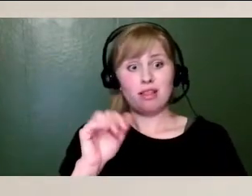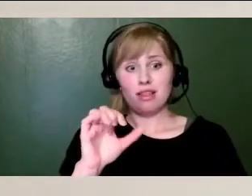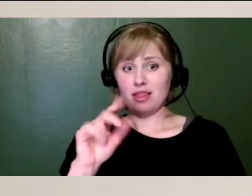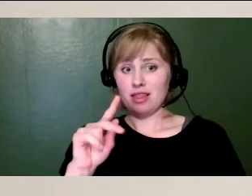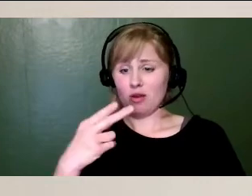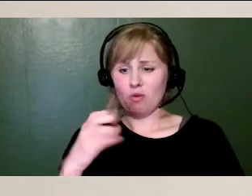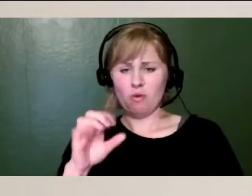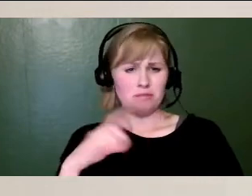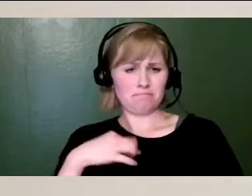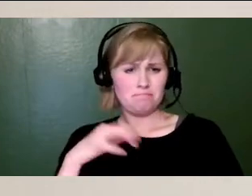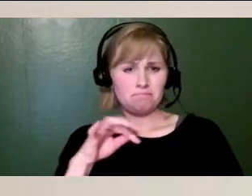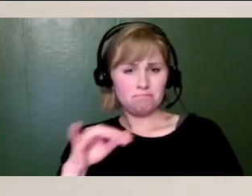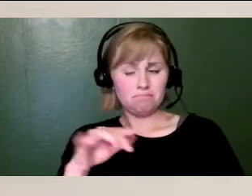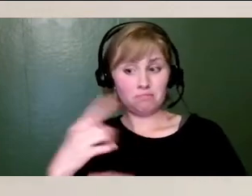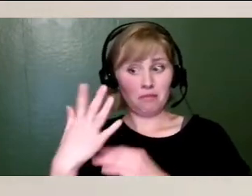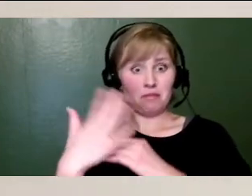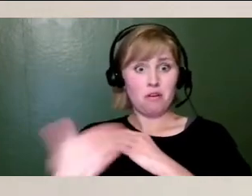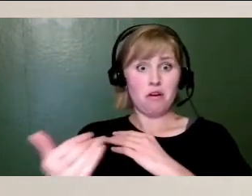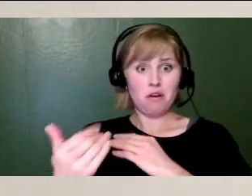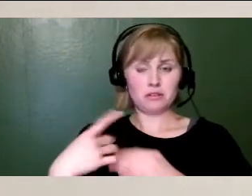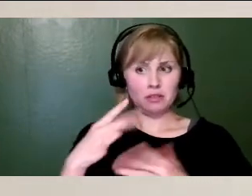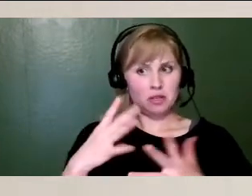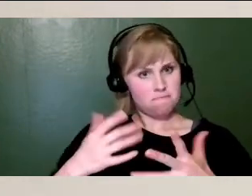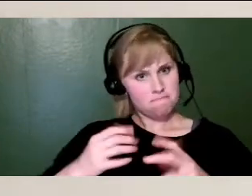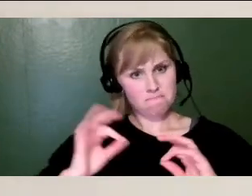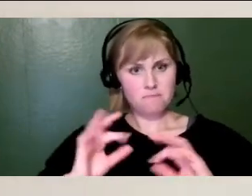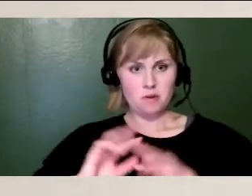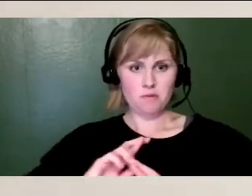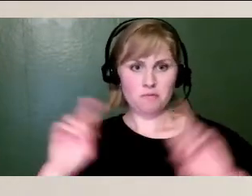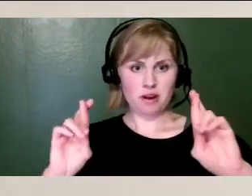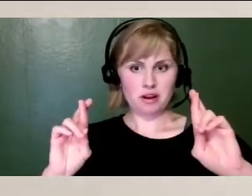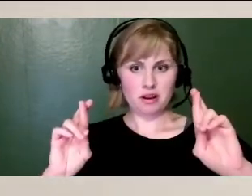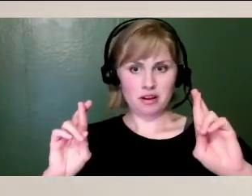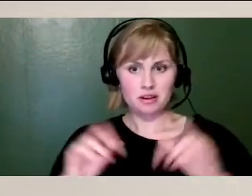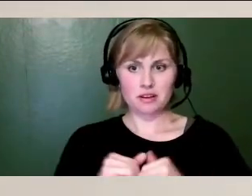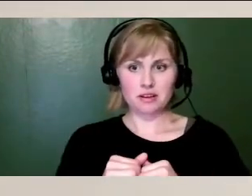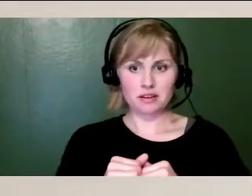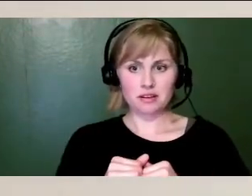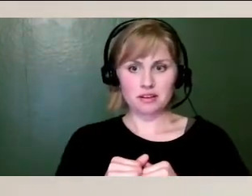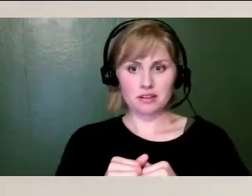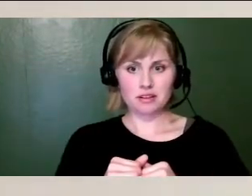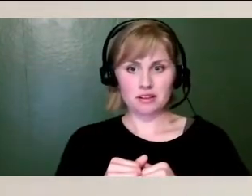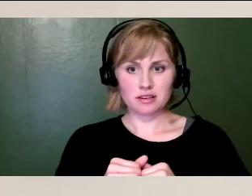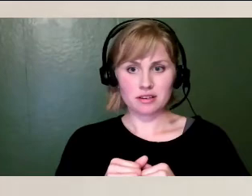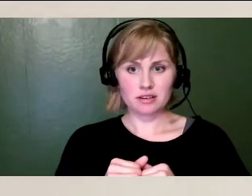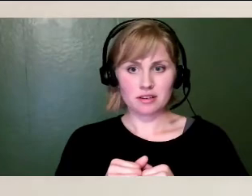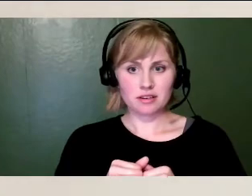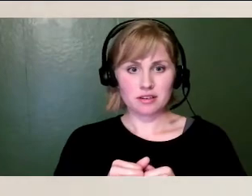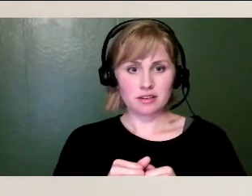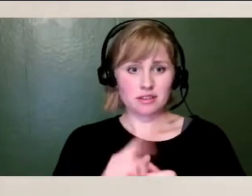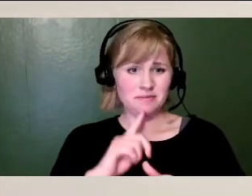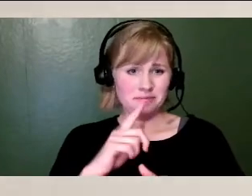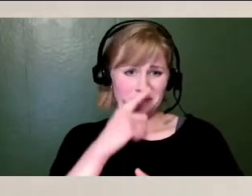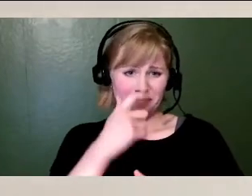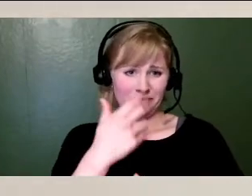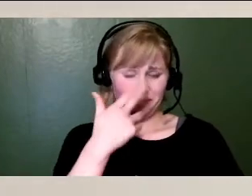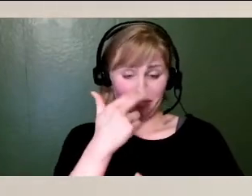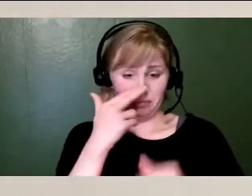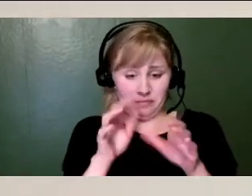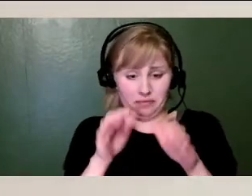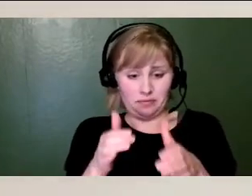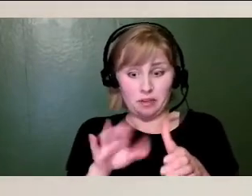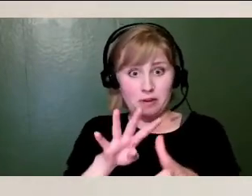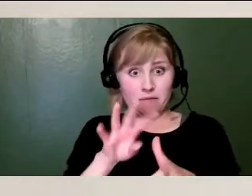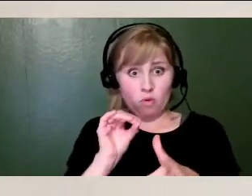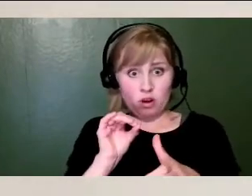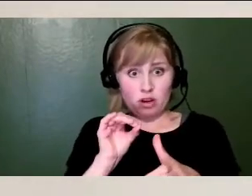get to see parts of campus I'm sure we wouldn't have otherwise, to hold our classes of 40 in lecture halls that accommodate hundreds of students. Take